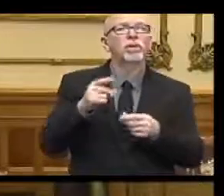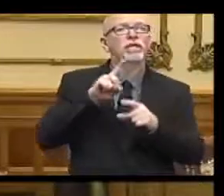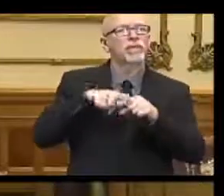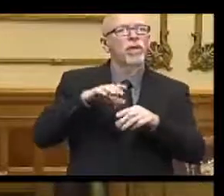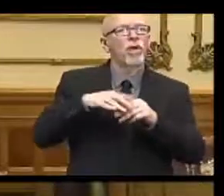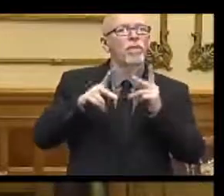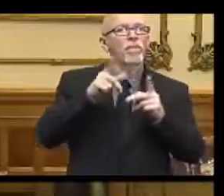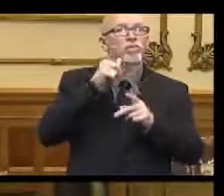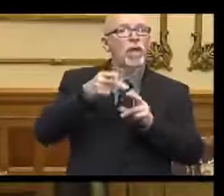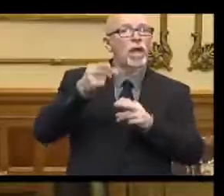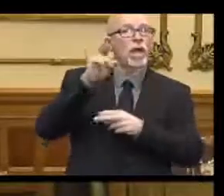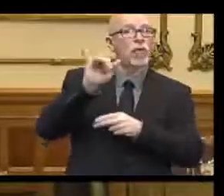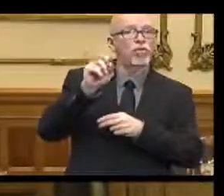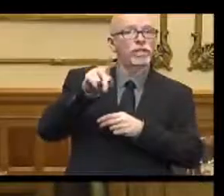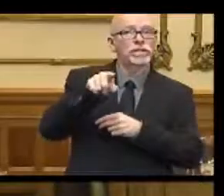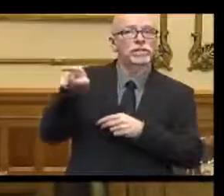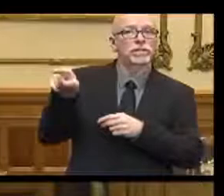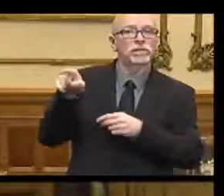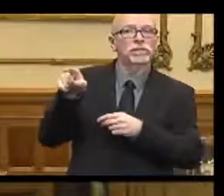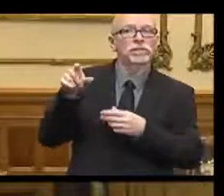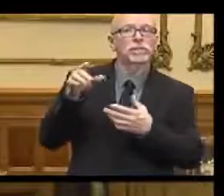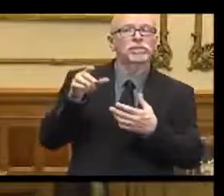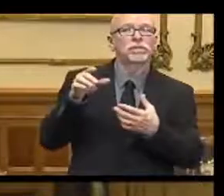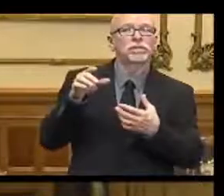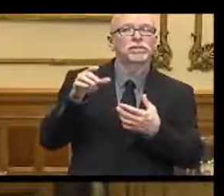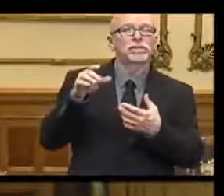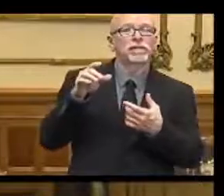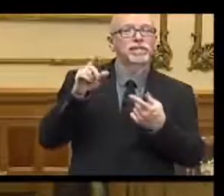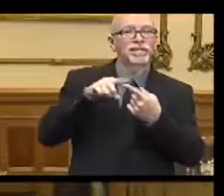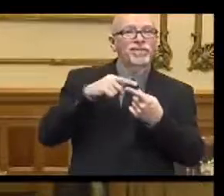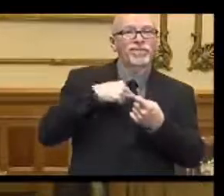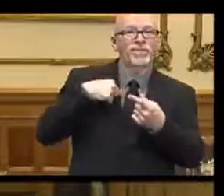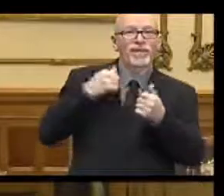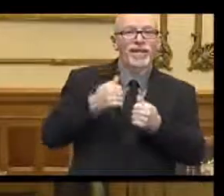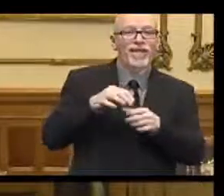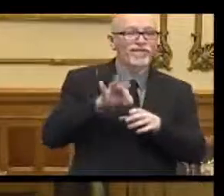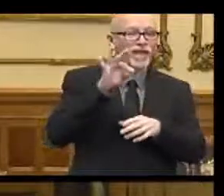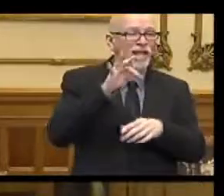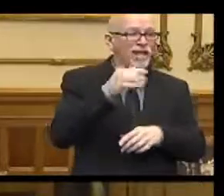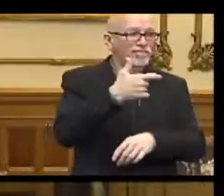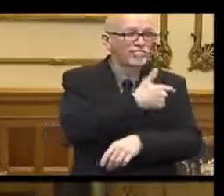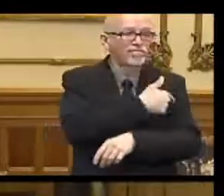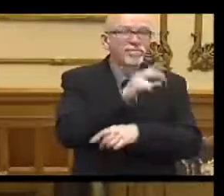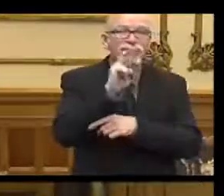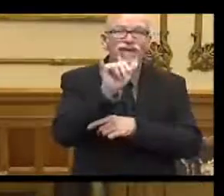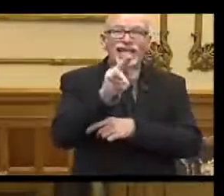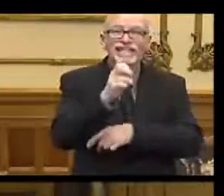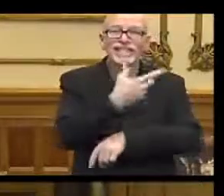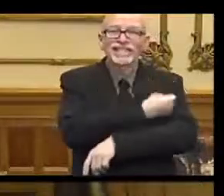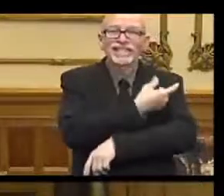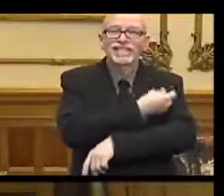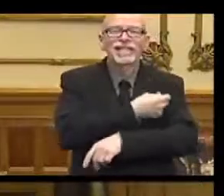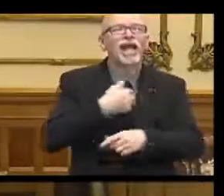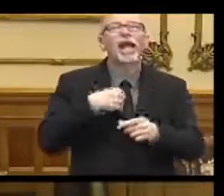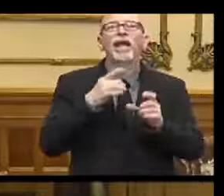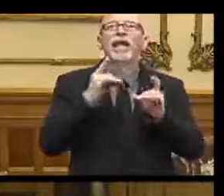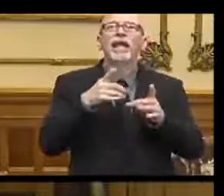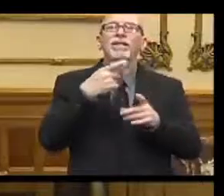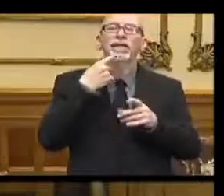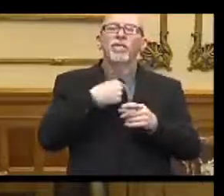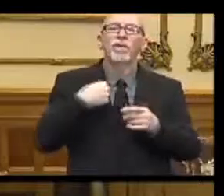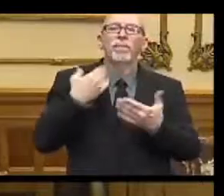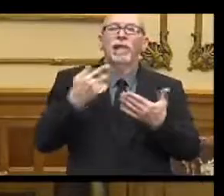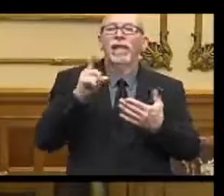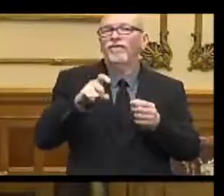are at higher risk until we can get to that immunization, to that vaccine. As much as I hate to say it, that we may need